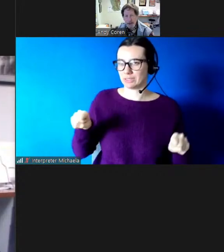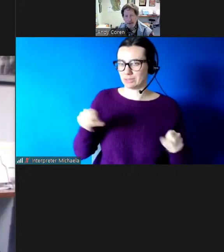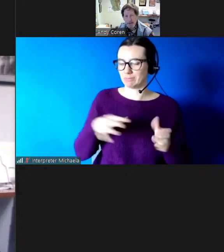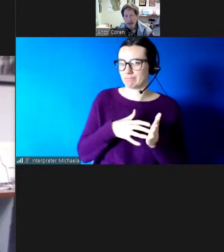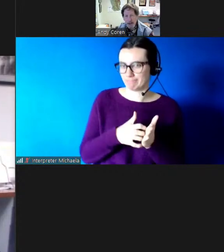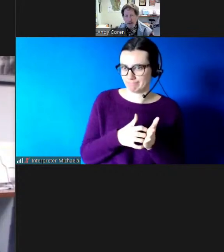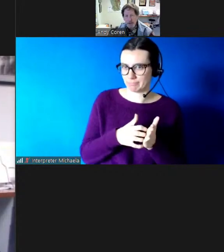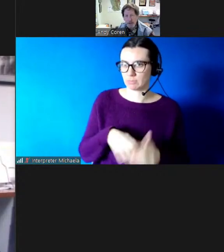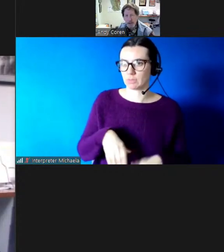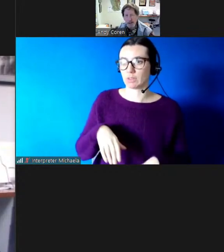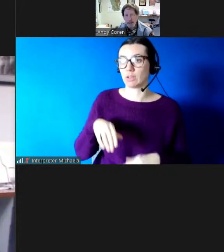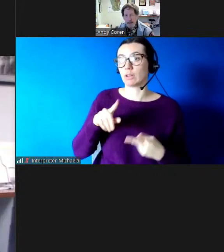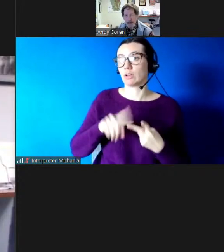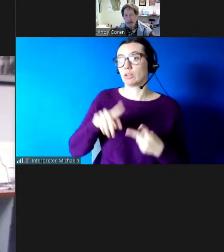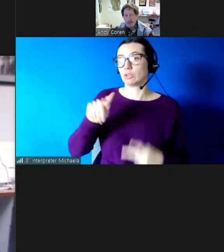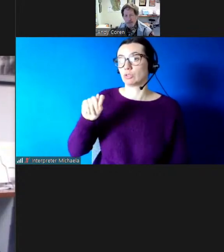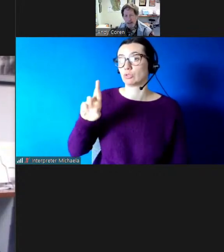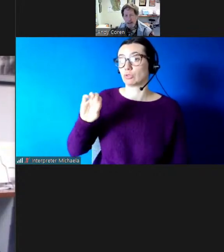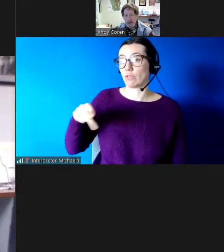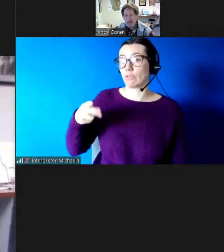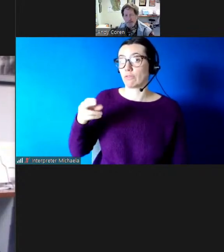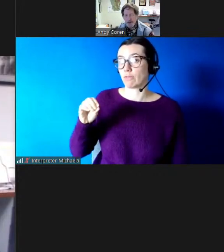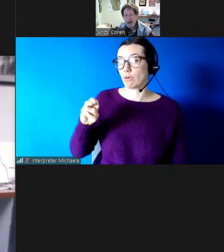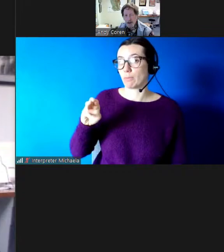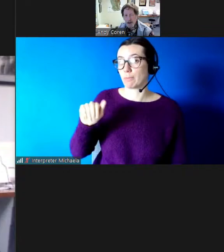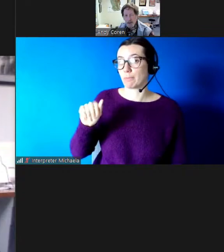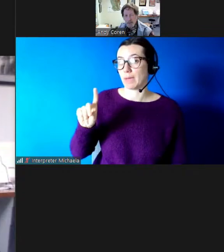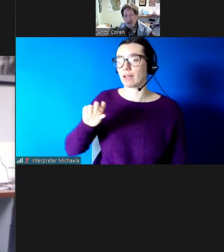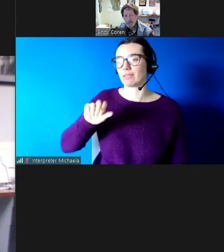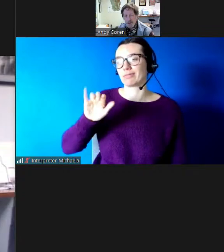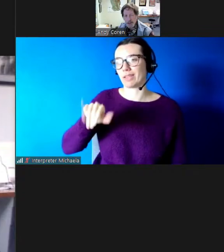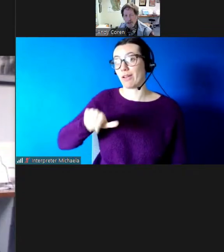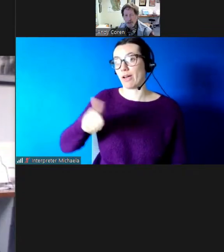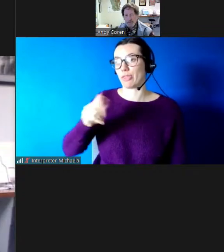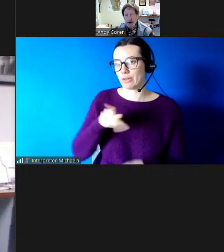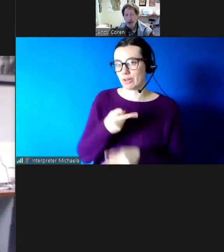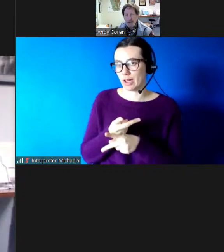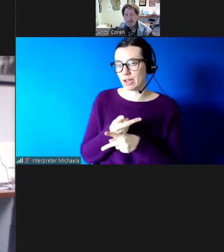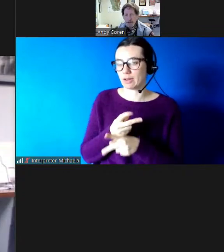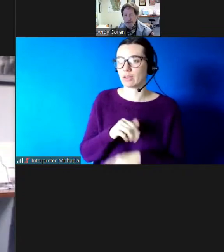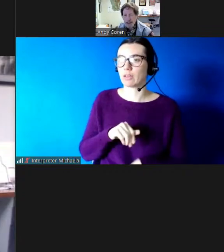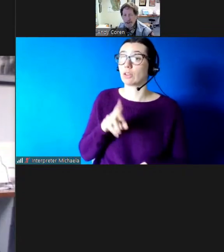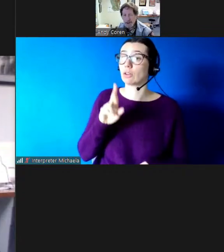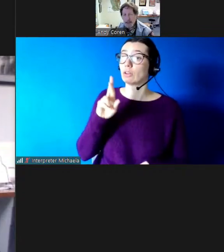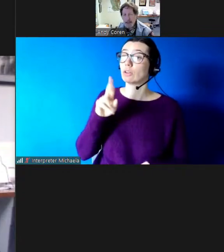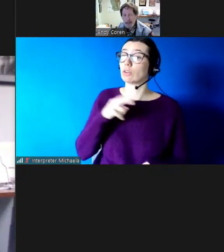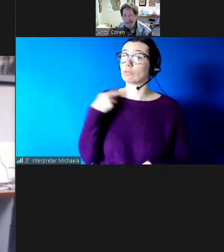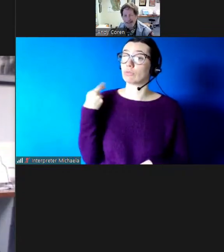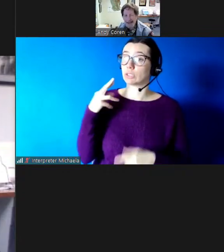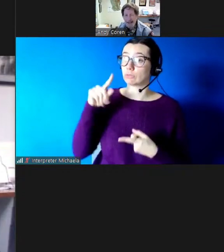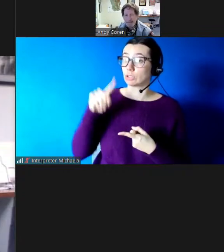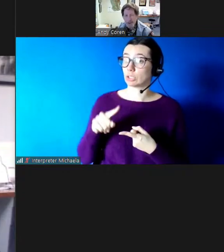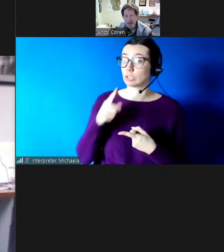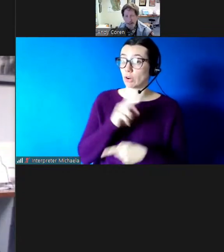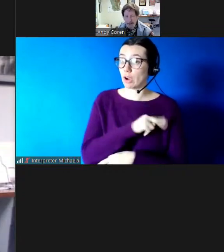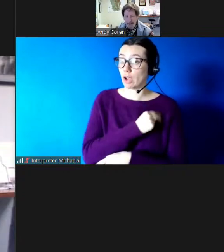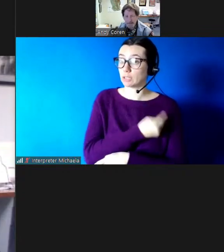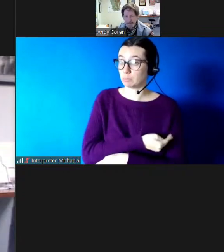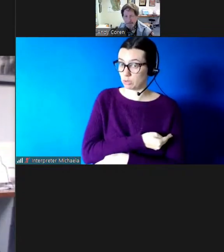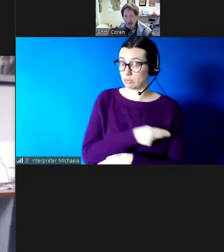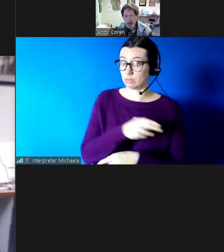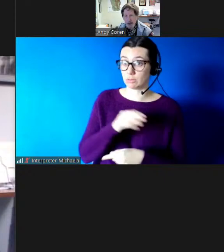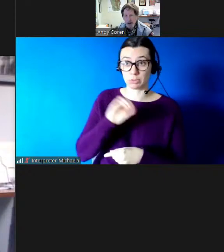Sotrovimab is another monoclonal, and the relative risk reduction for hospitalization is